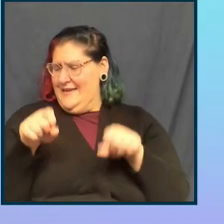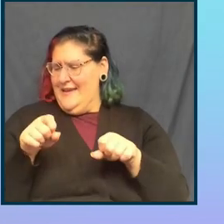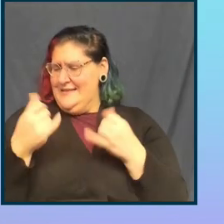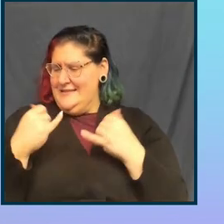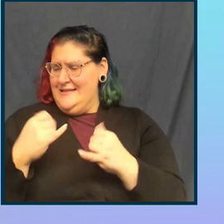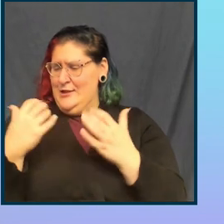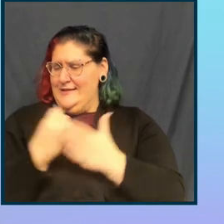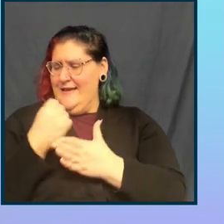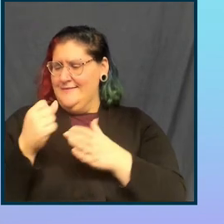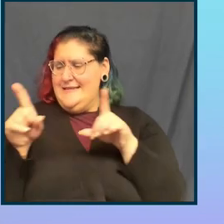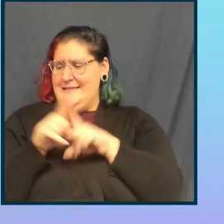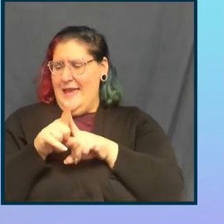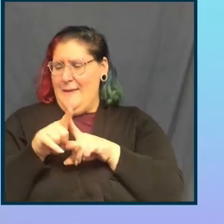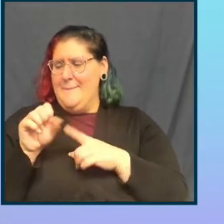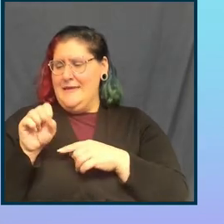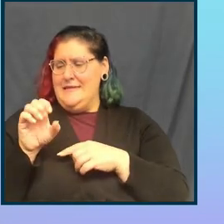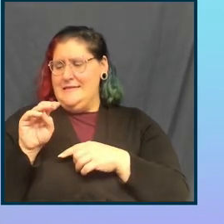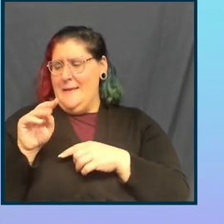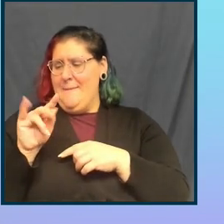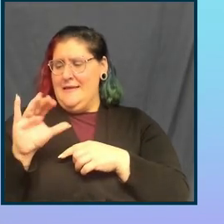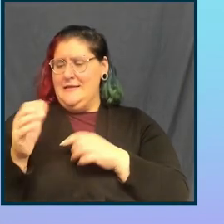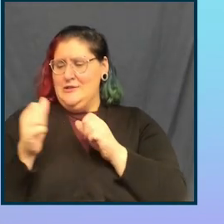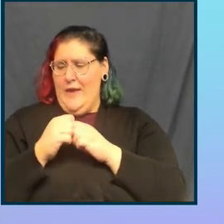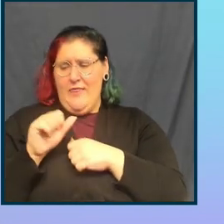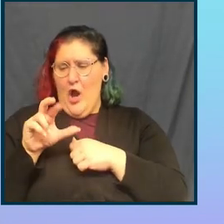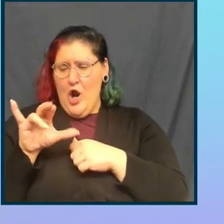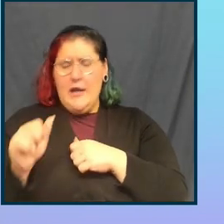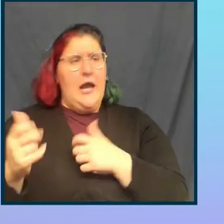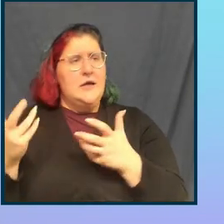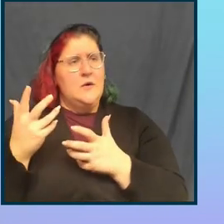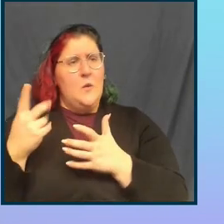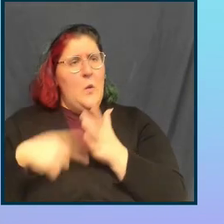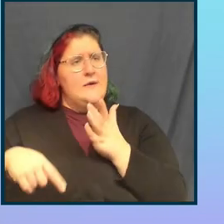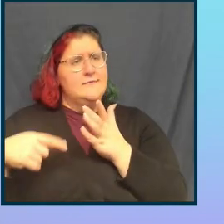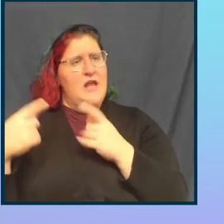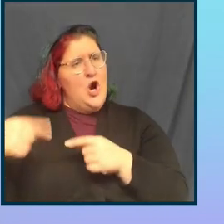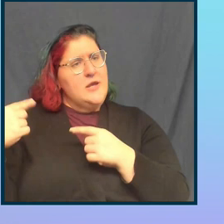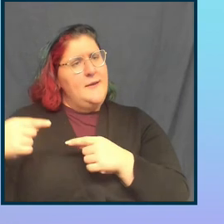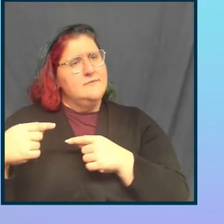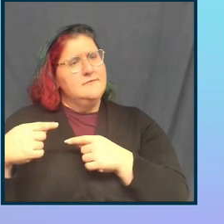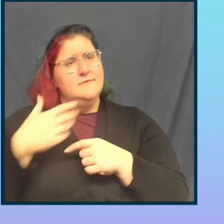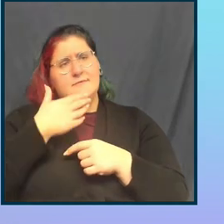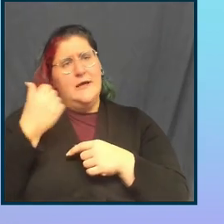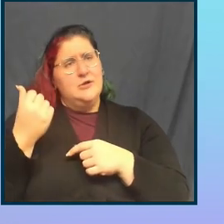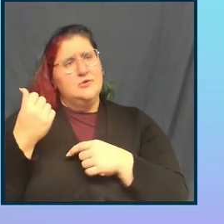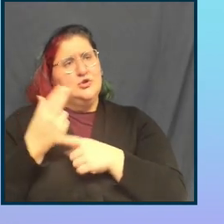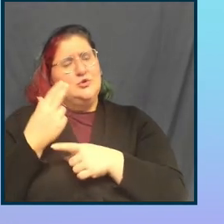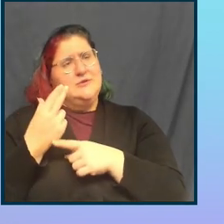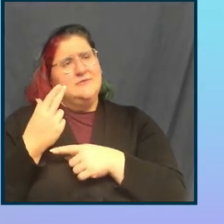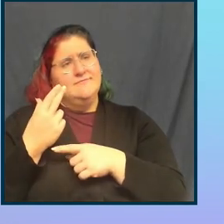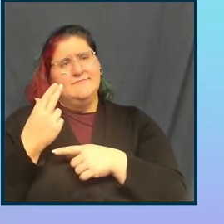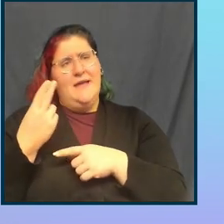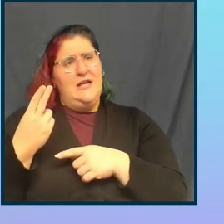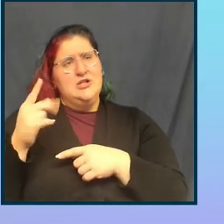still get the same semantics with ARIA. What is the argument to try to use default HTML instead? I think that's the